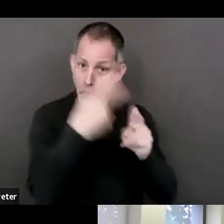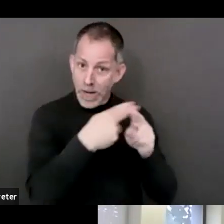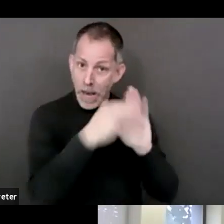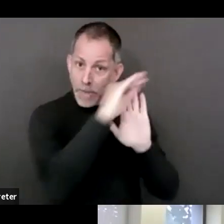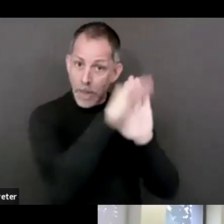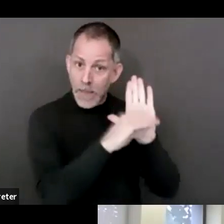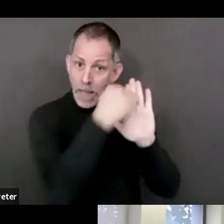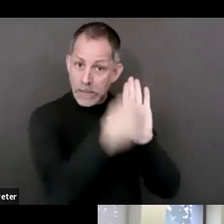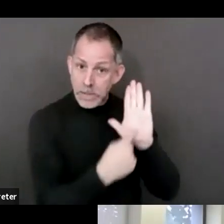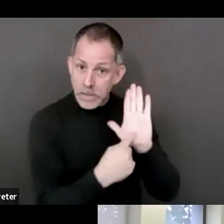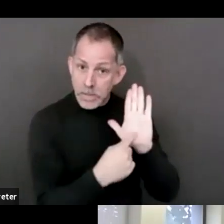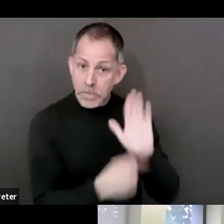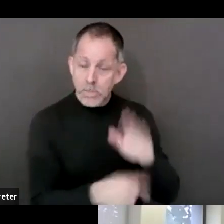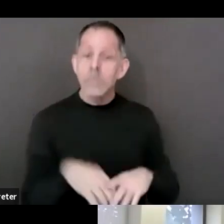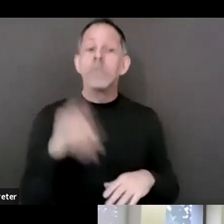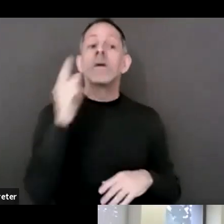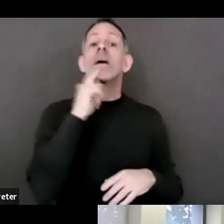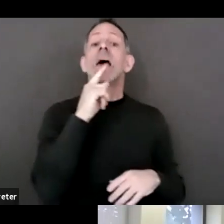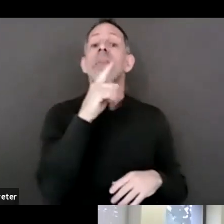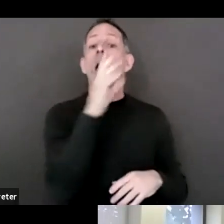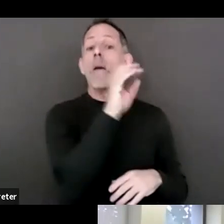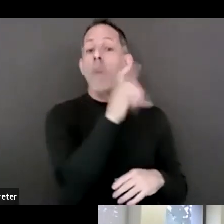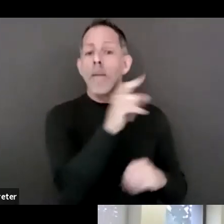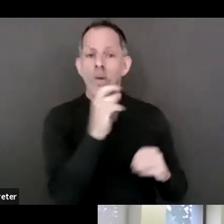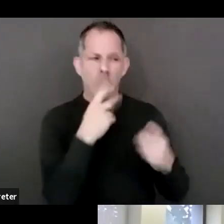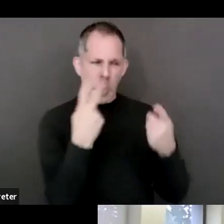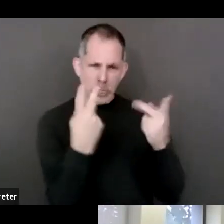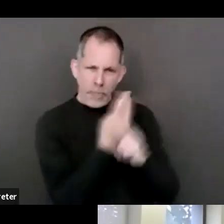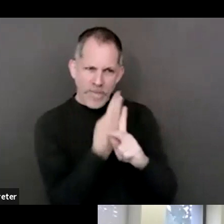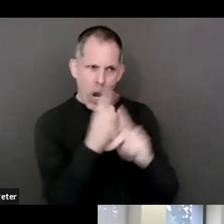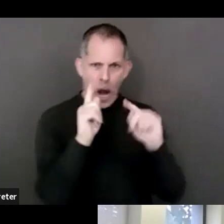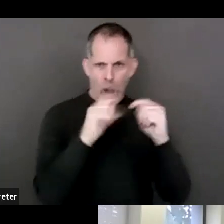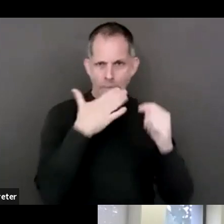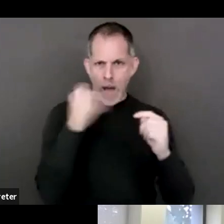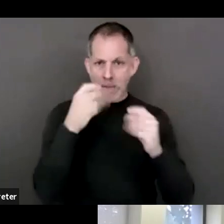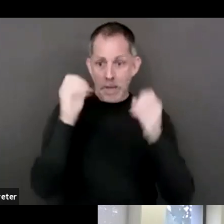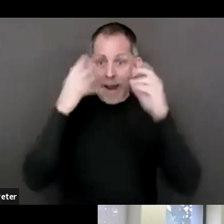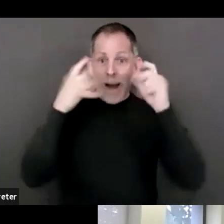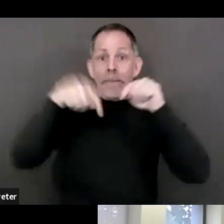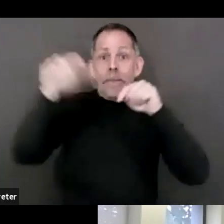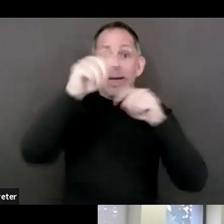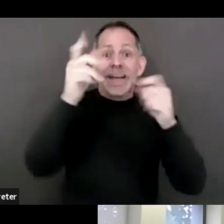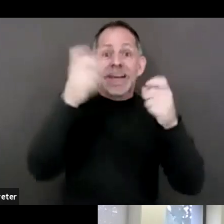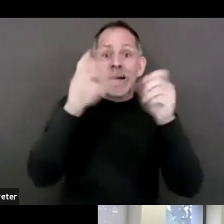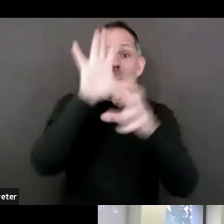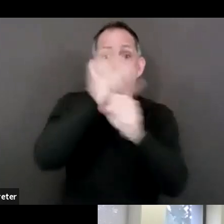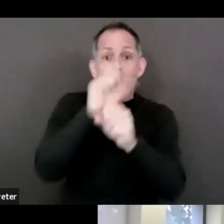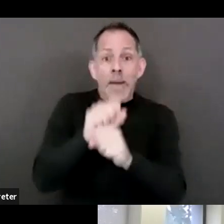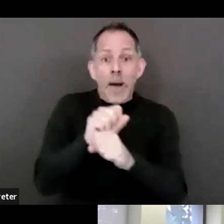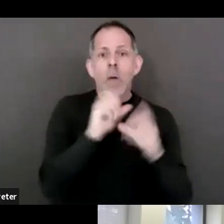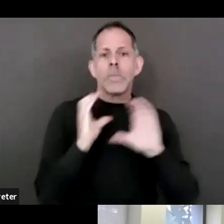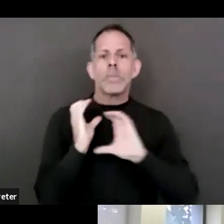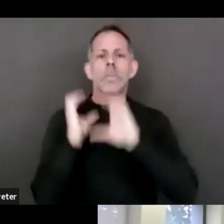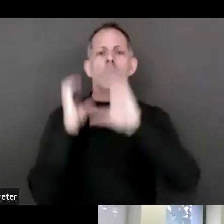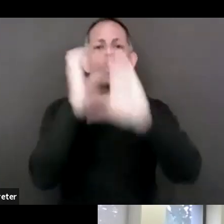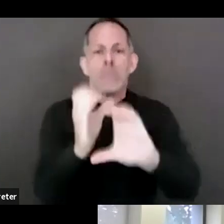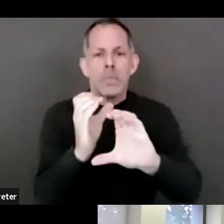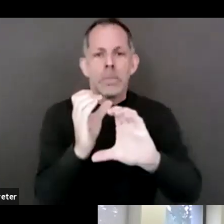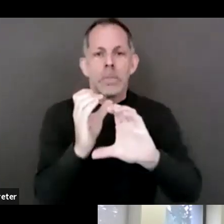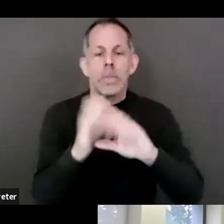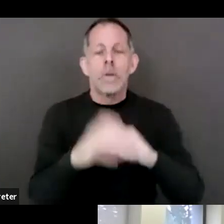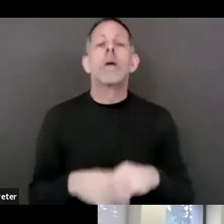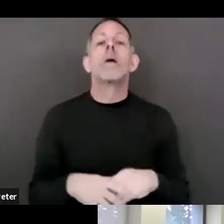try to go out within that week. So it's a fairly quick turnaround time to provide that first dose